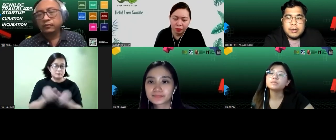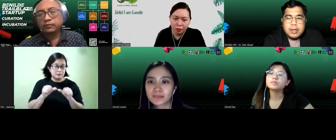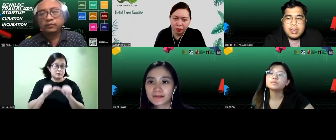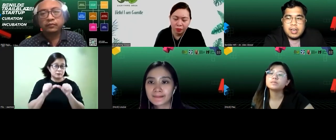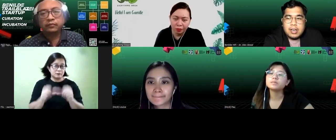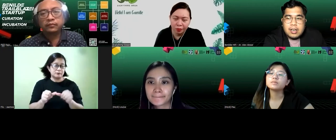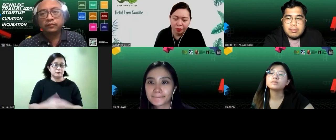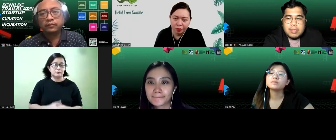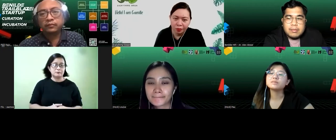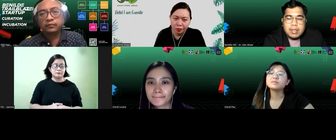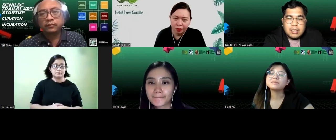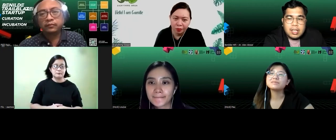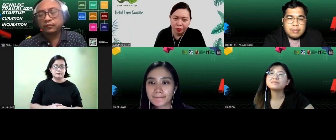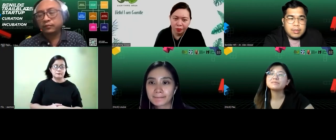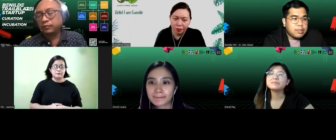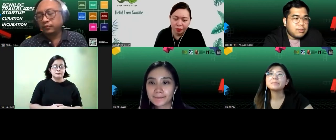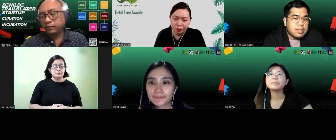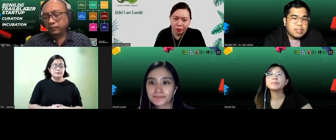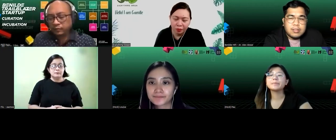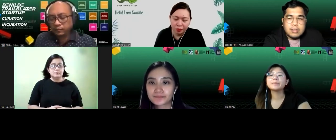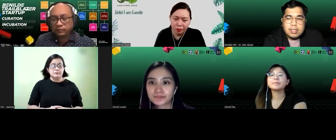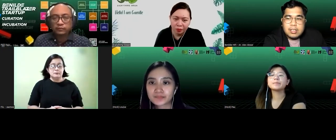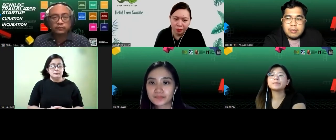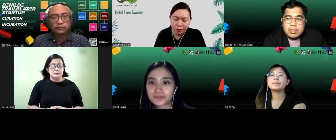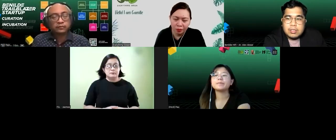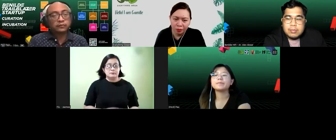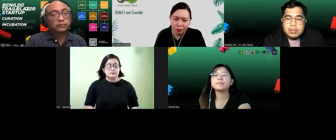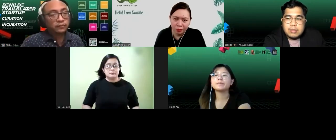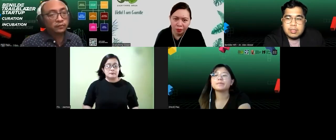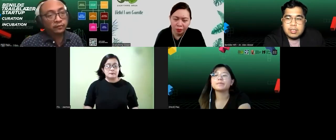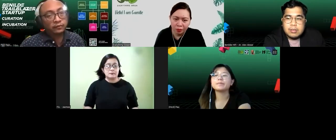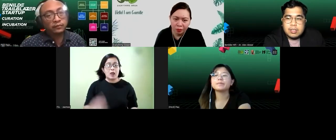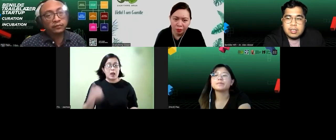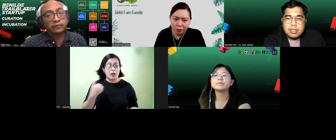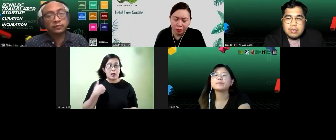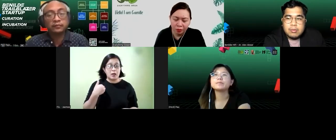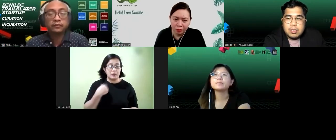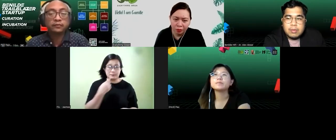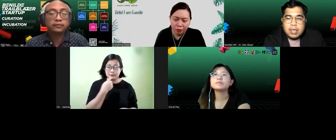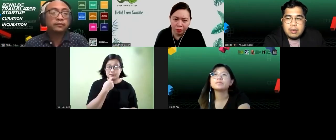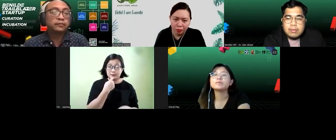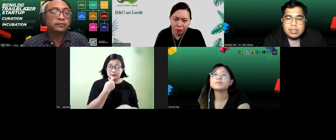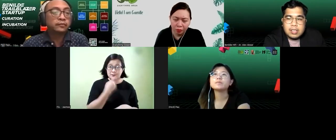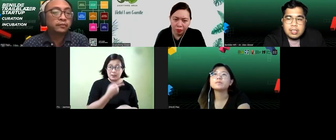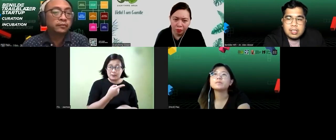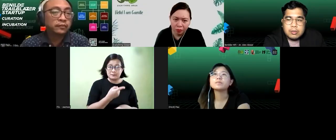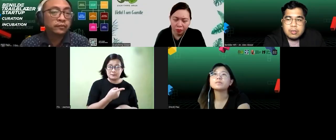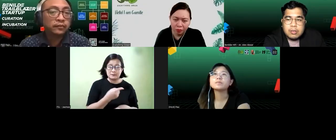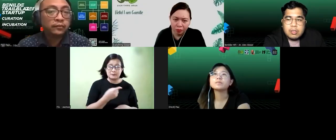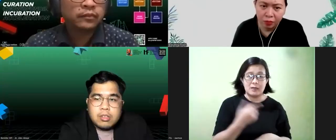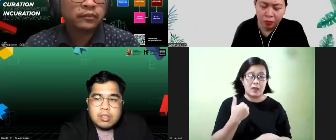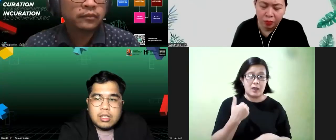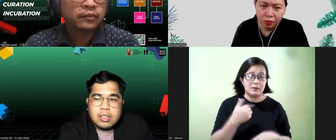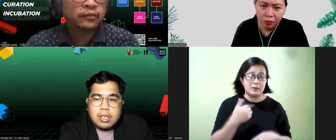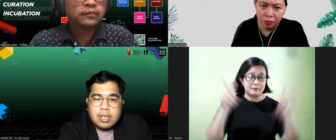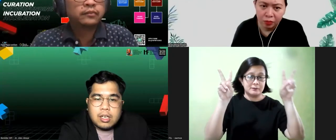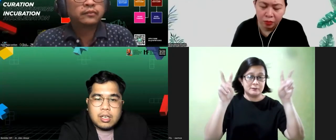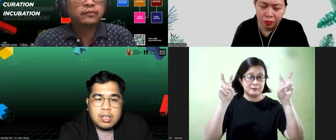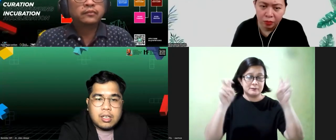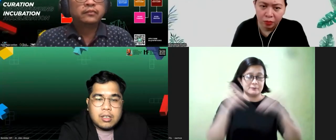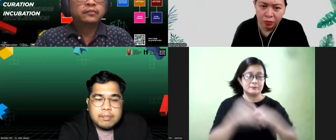no? Yeah, very timely yung question kasi I was about to say, no, na we have a saying, no,